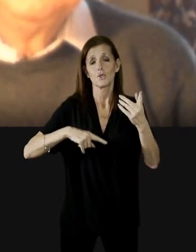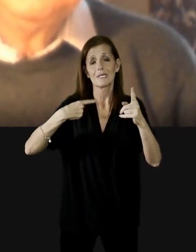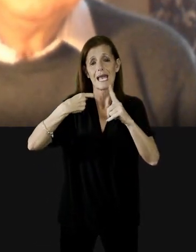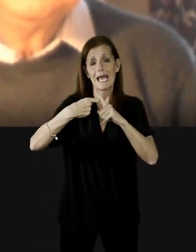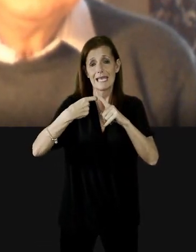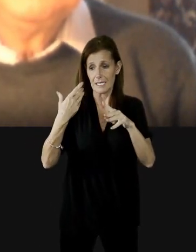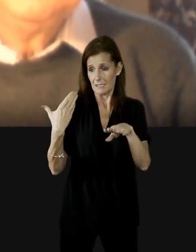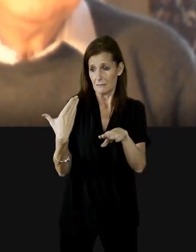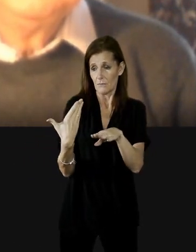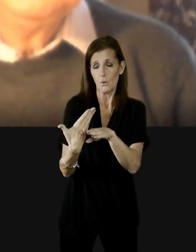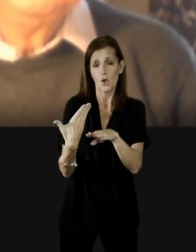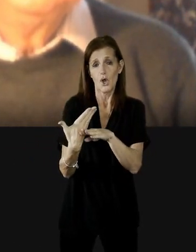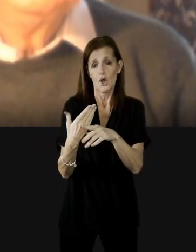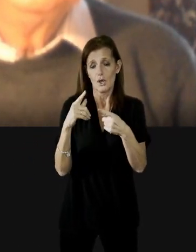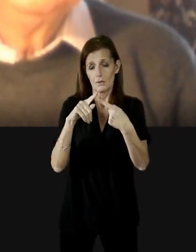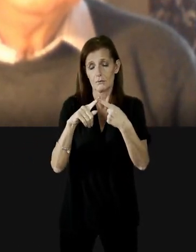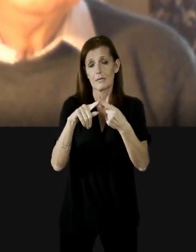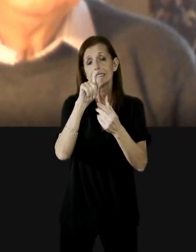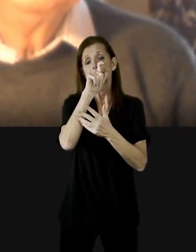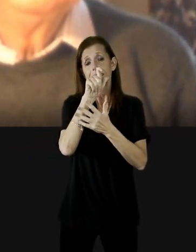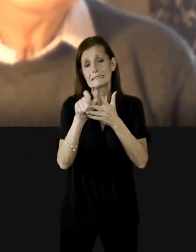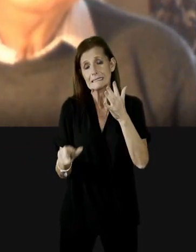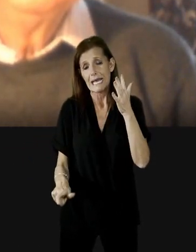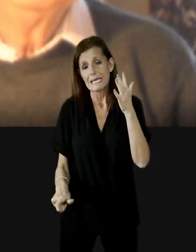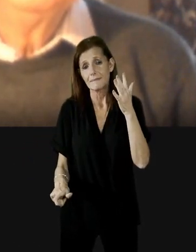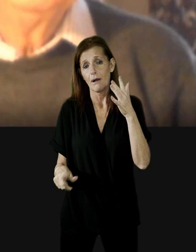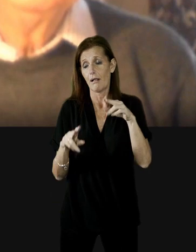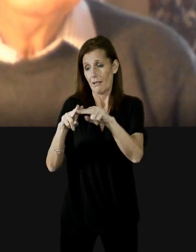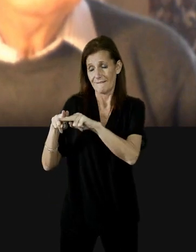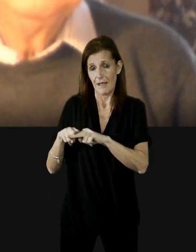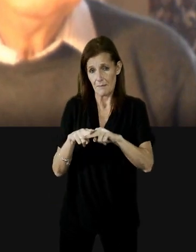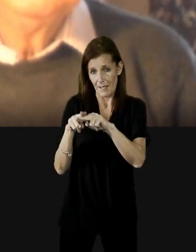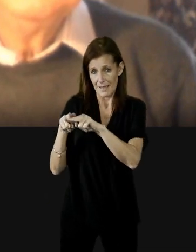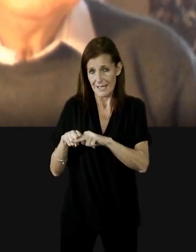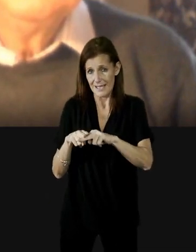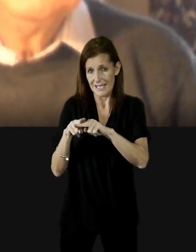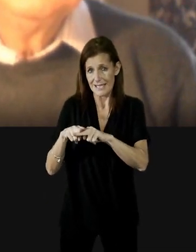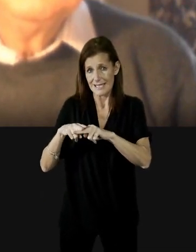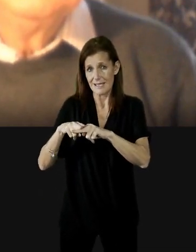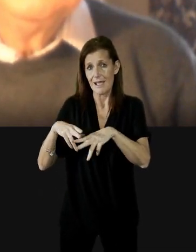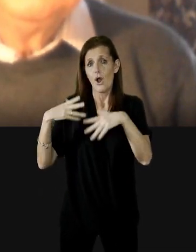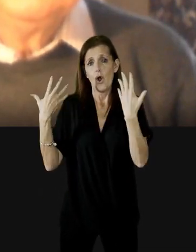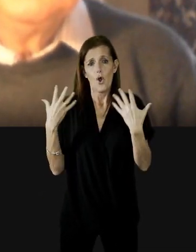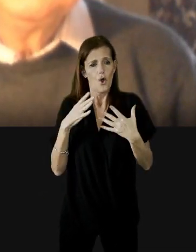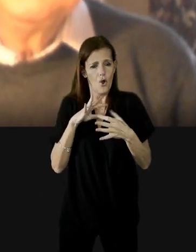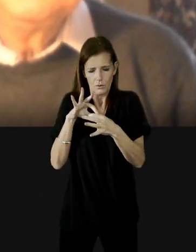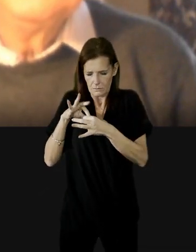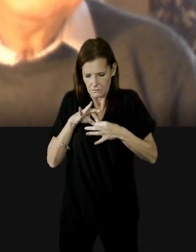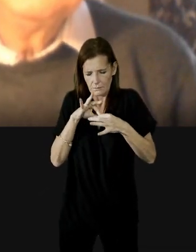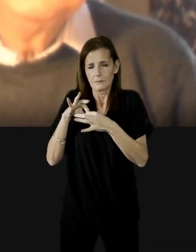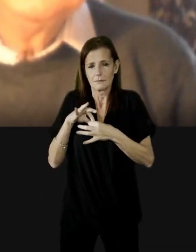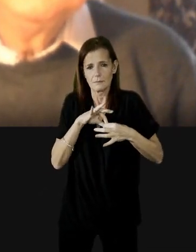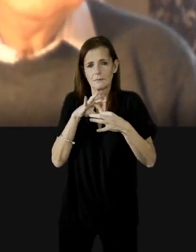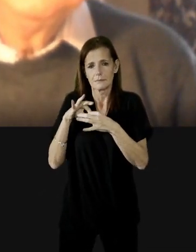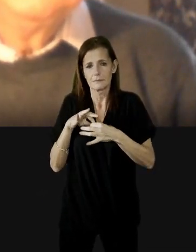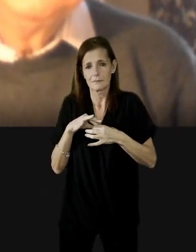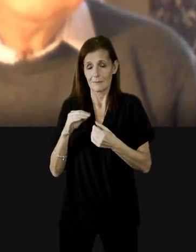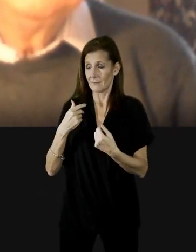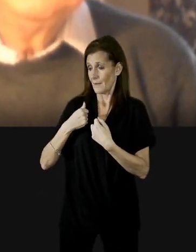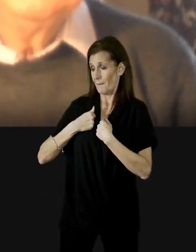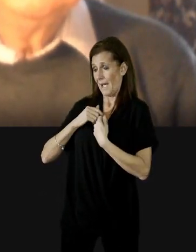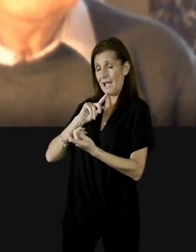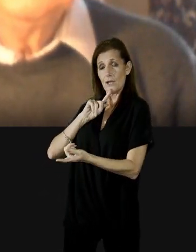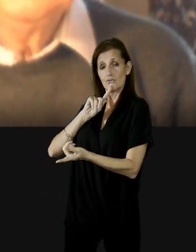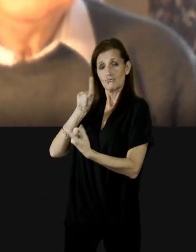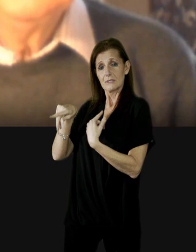in the UK workforce either have a disabled relative or someone in their close network. And